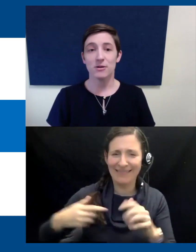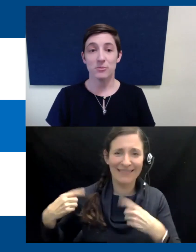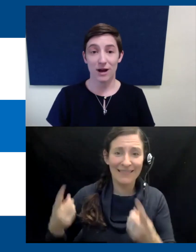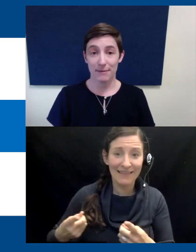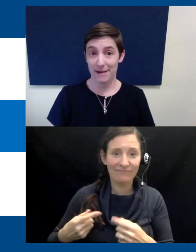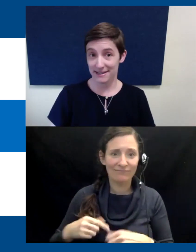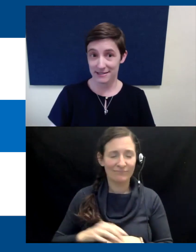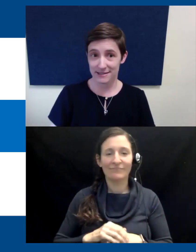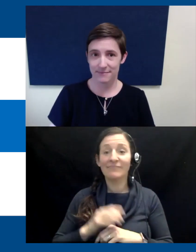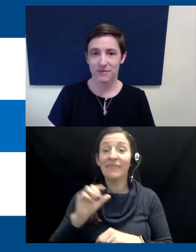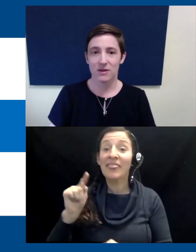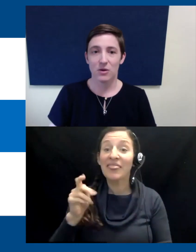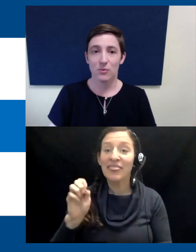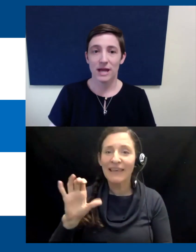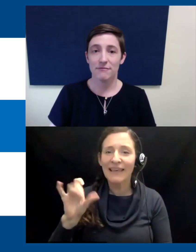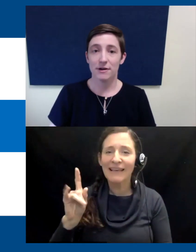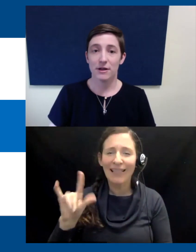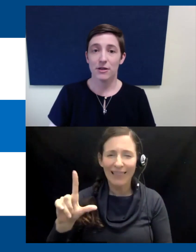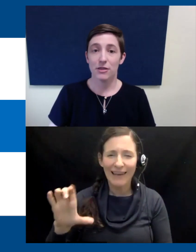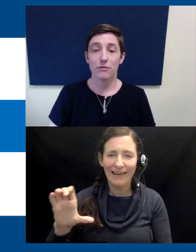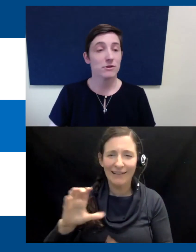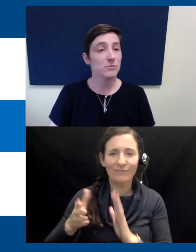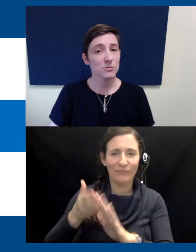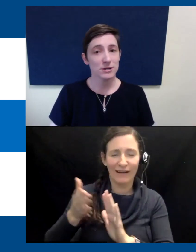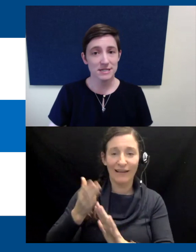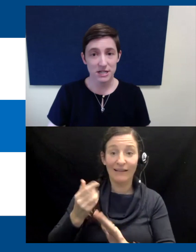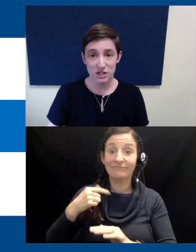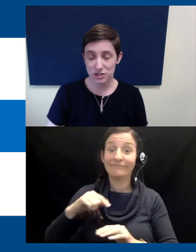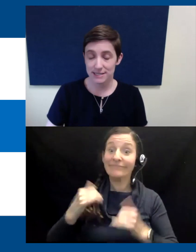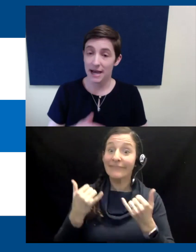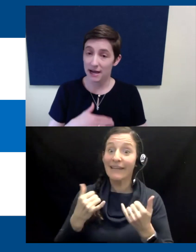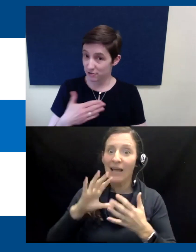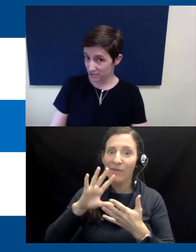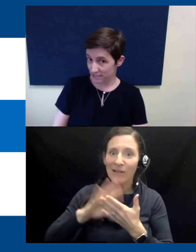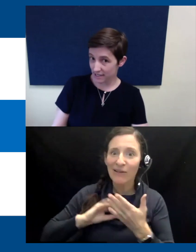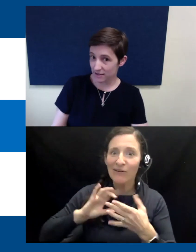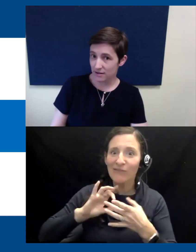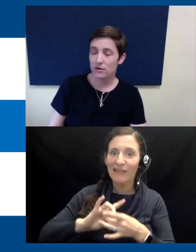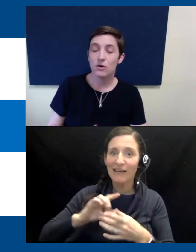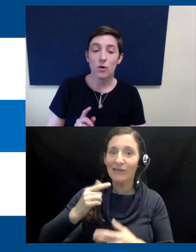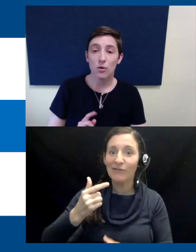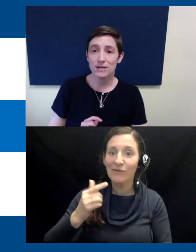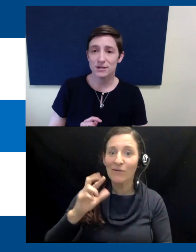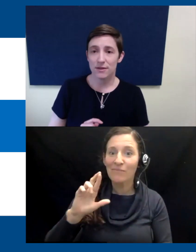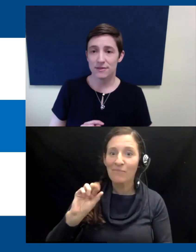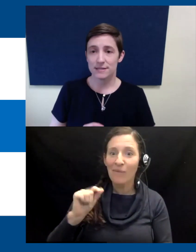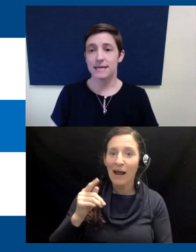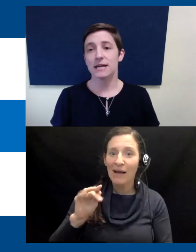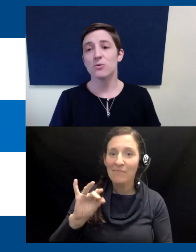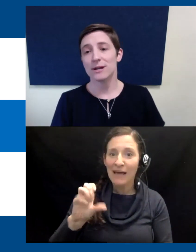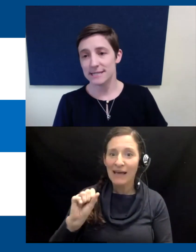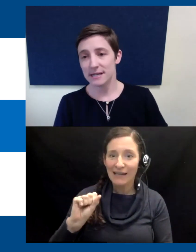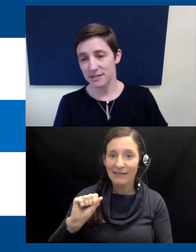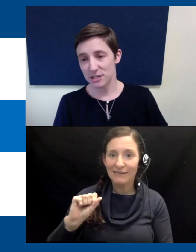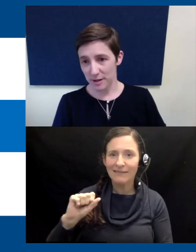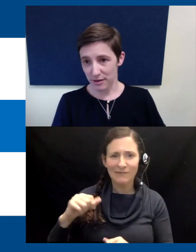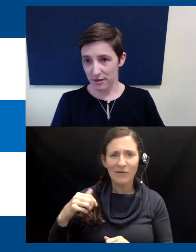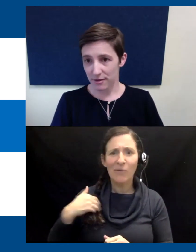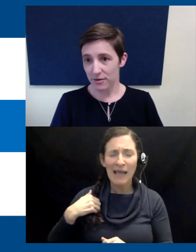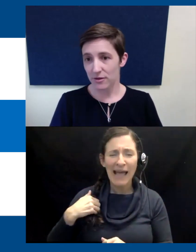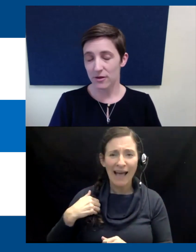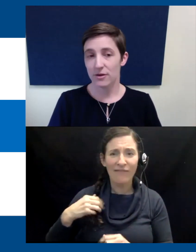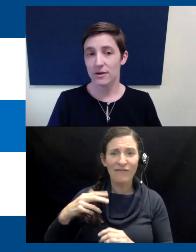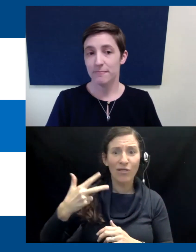all about pragmatics. We have 3 more presentations after today, always on the 2nd Wednesday of each